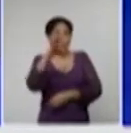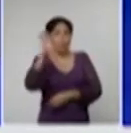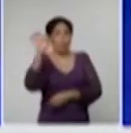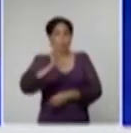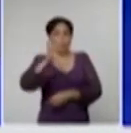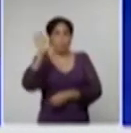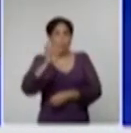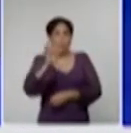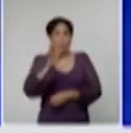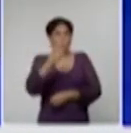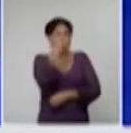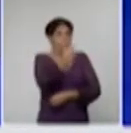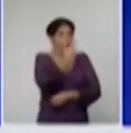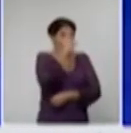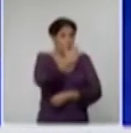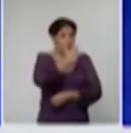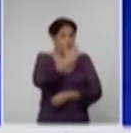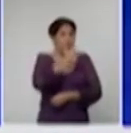a decrease.